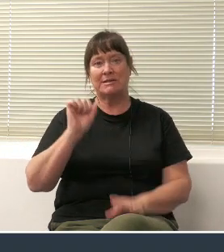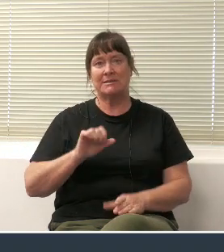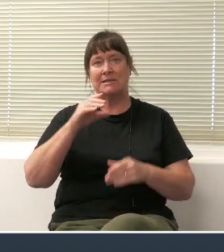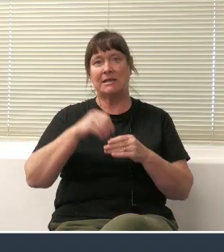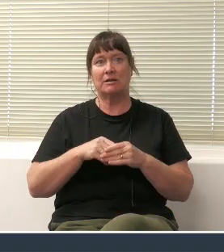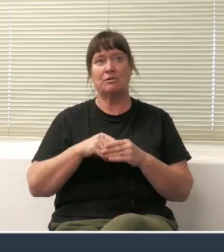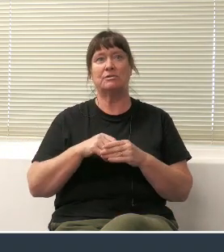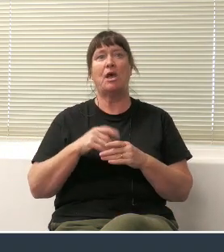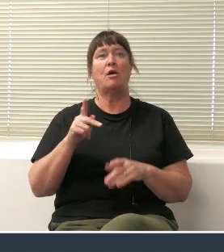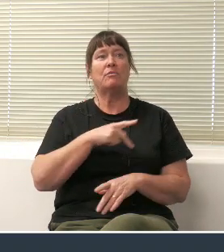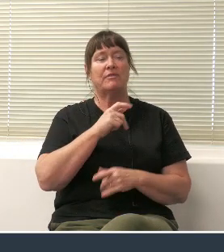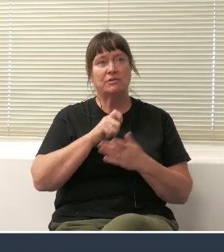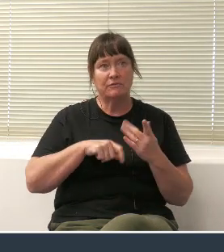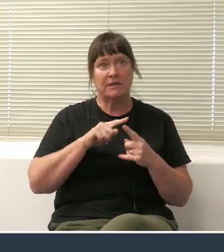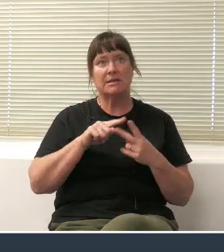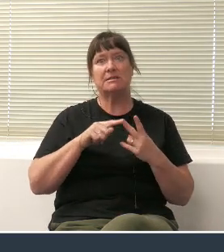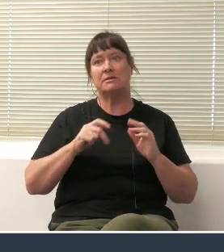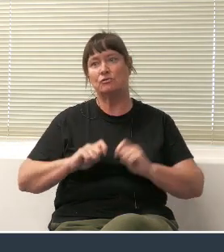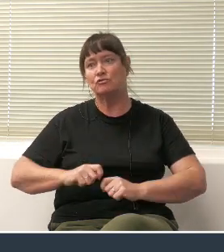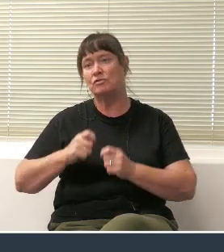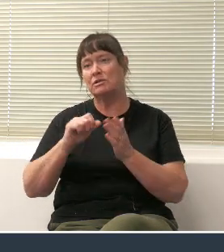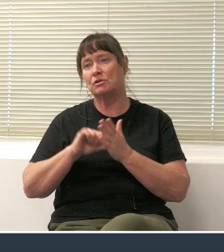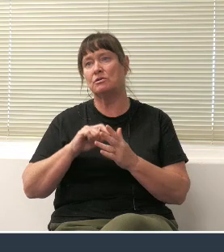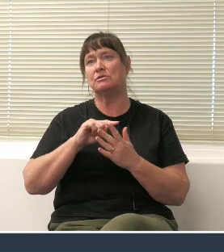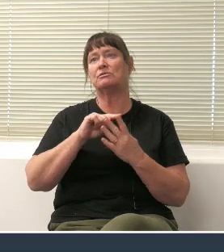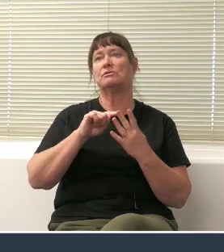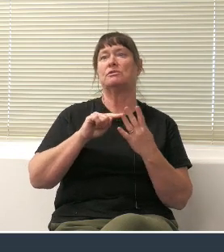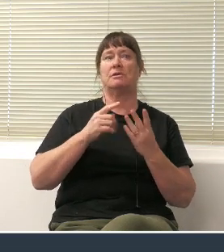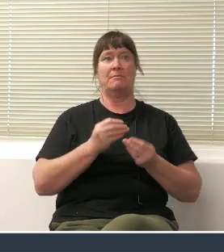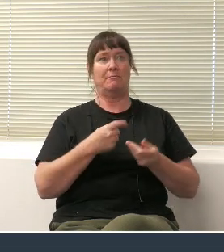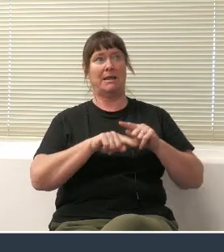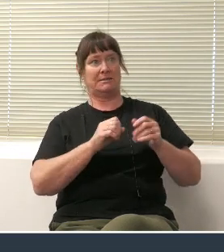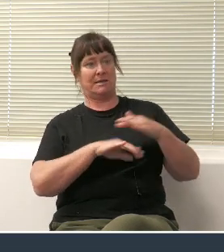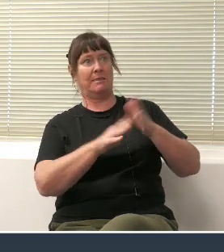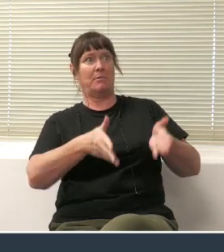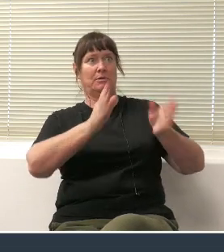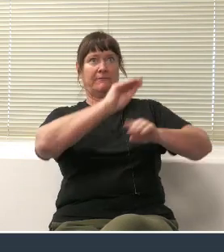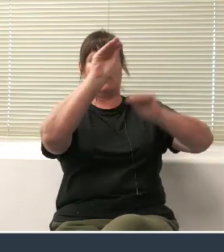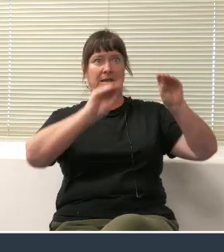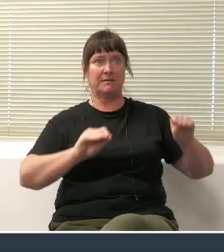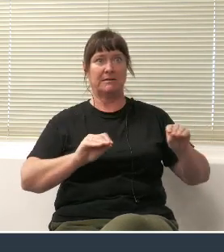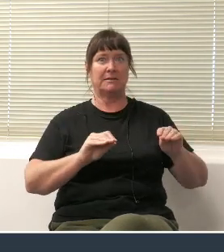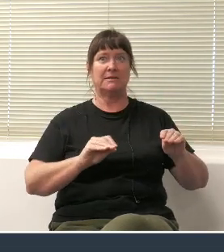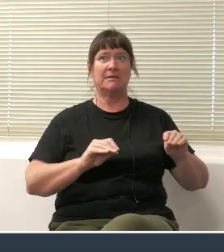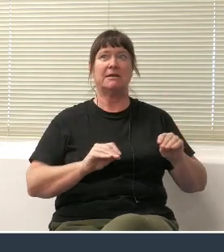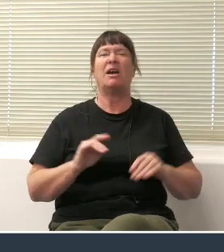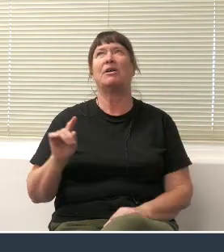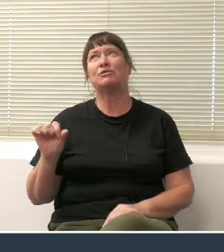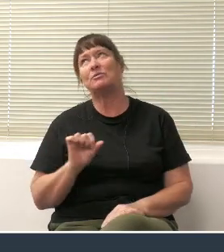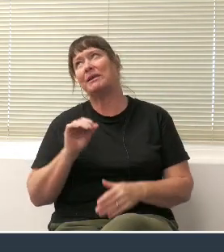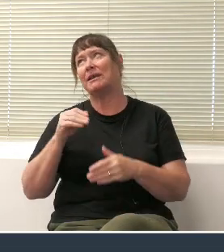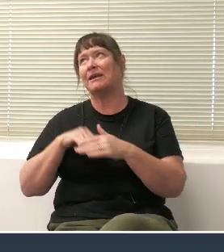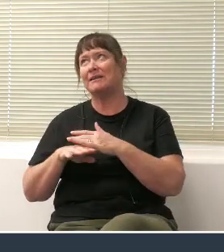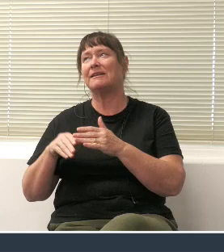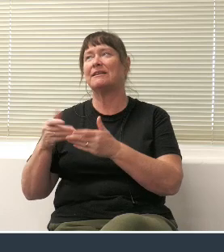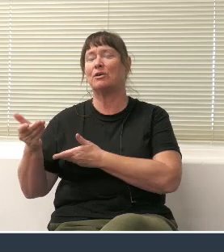all professional fees and construction costs and fit out as well for the building. Pity it wasn't in the consultation document. It